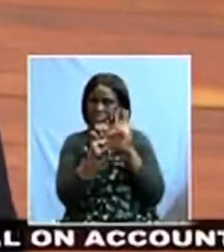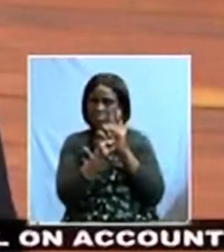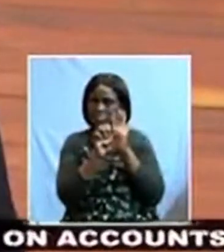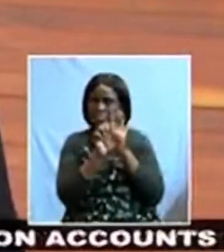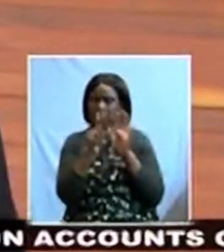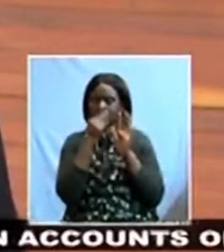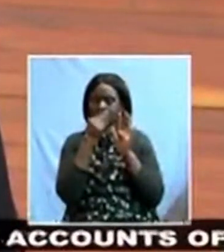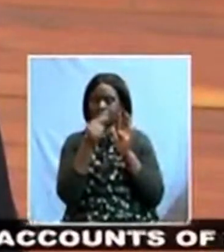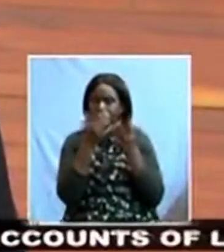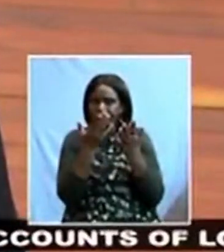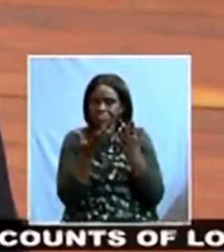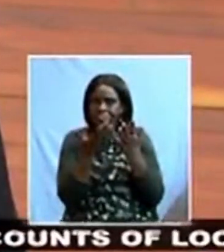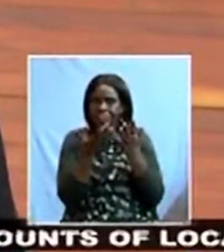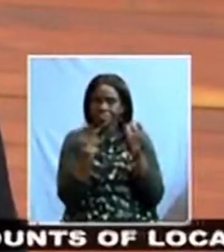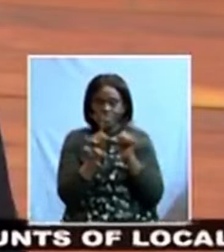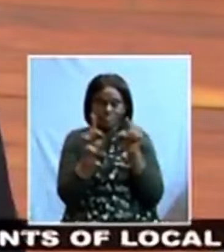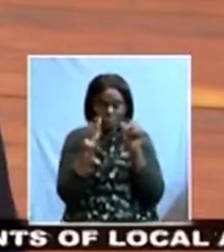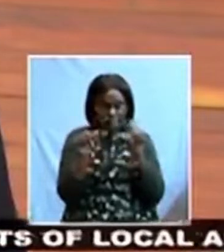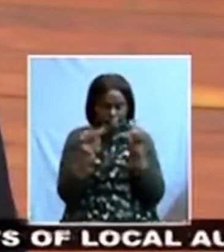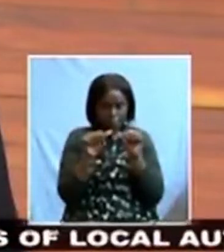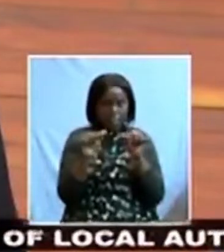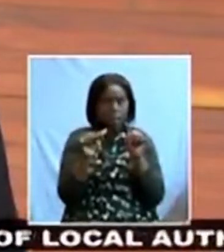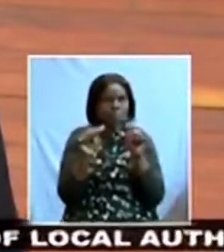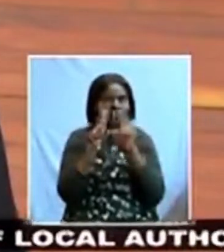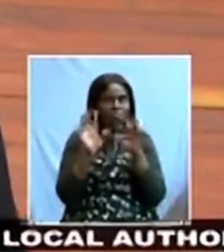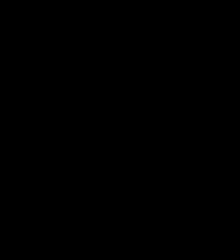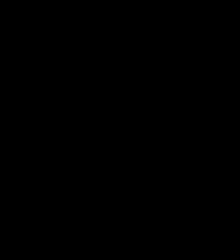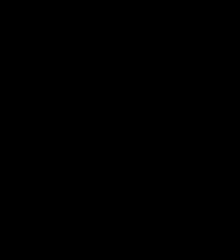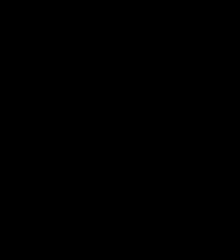saying the audit takes precedence.